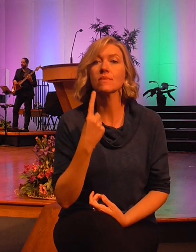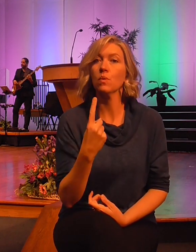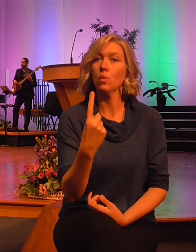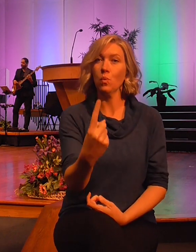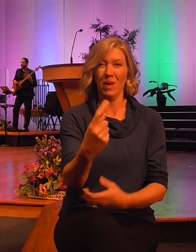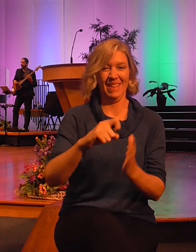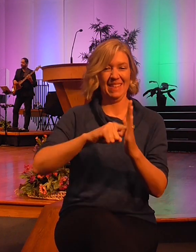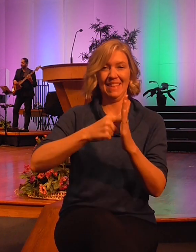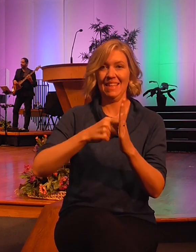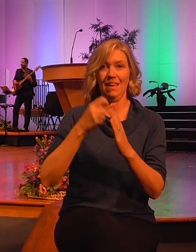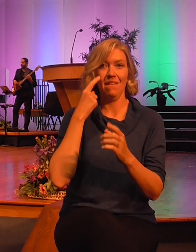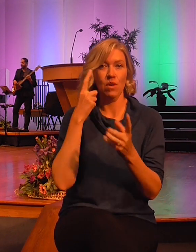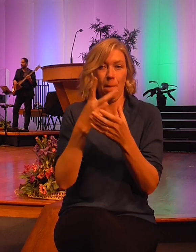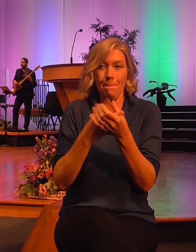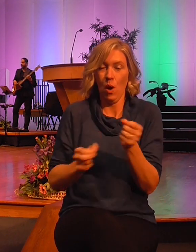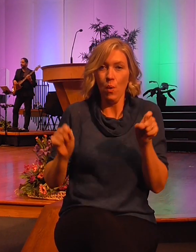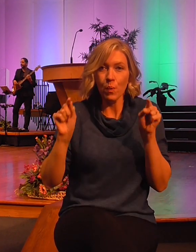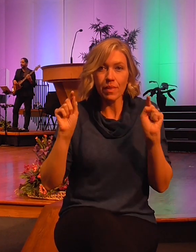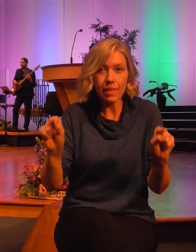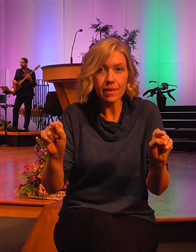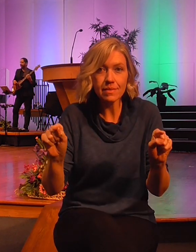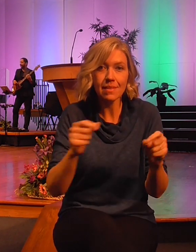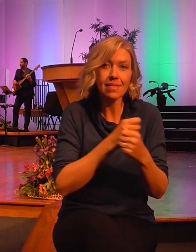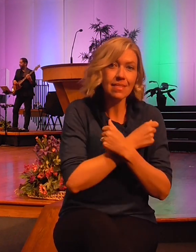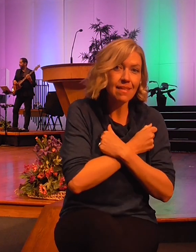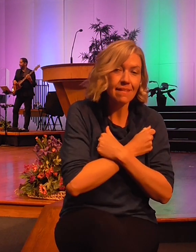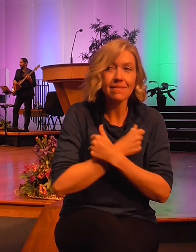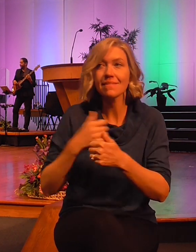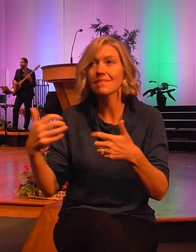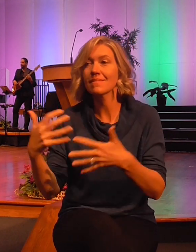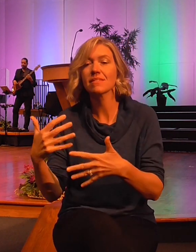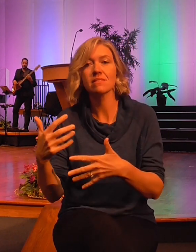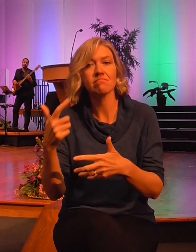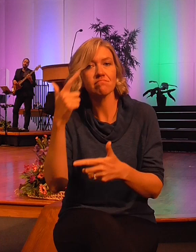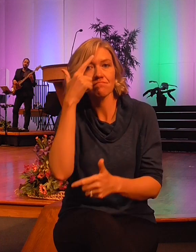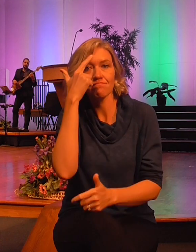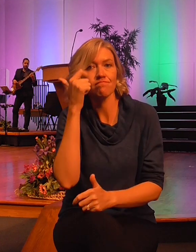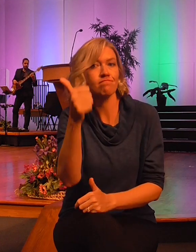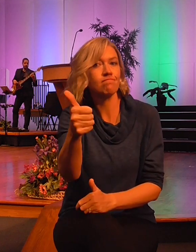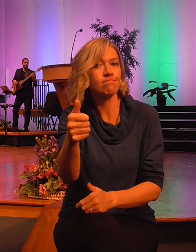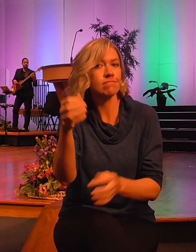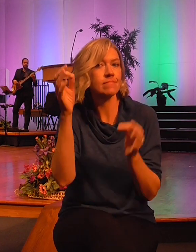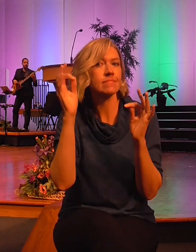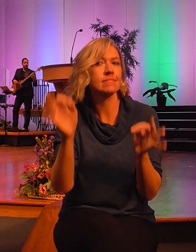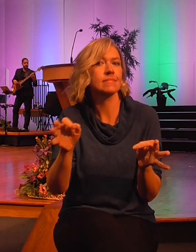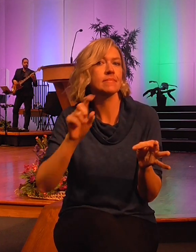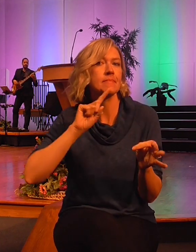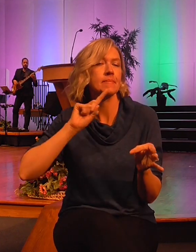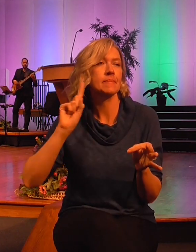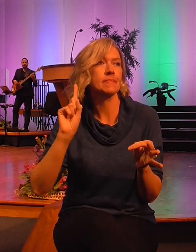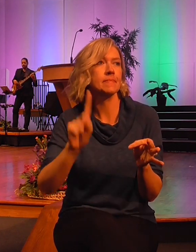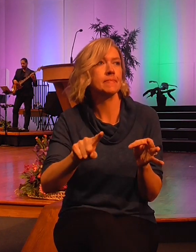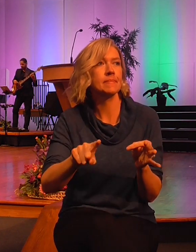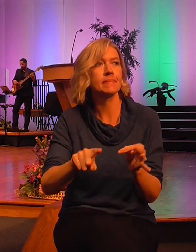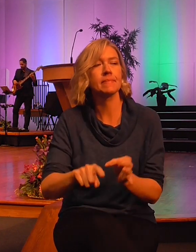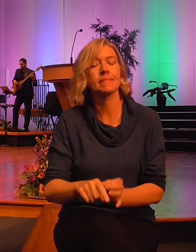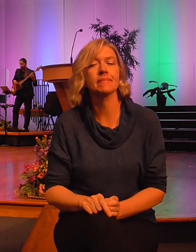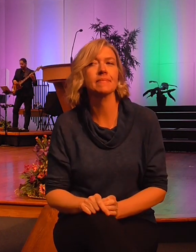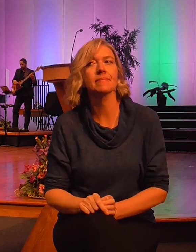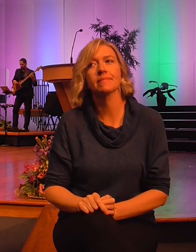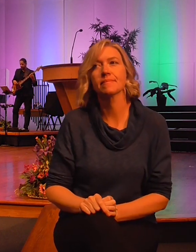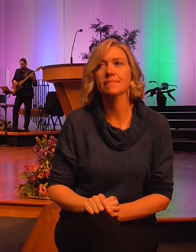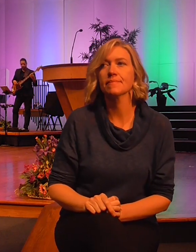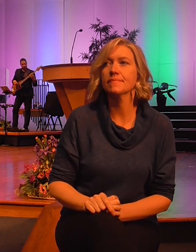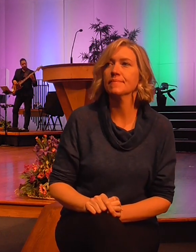Just one key unlocks them both. It's there at your command.